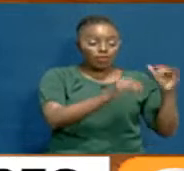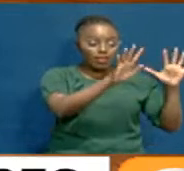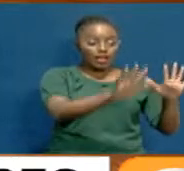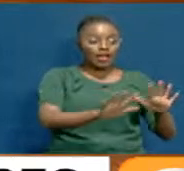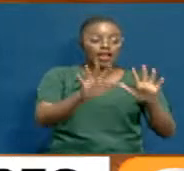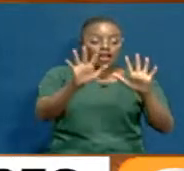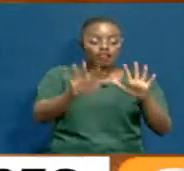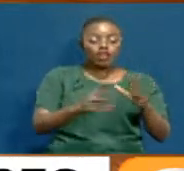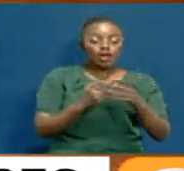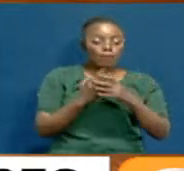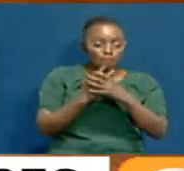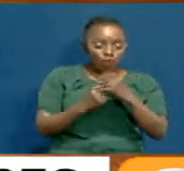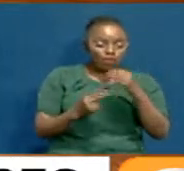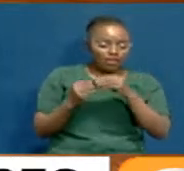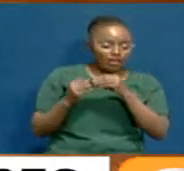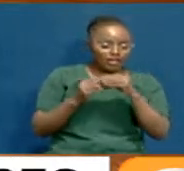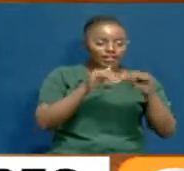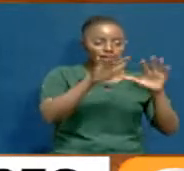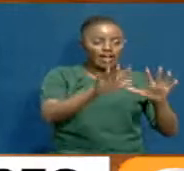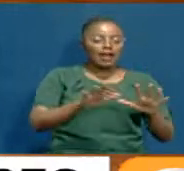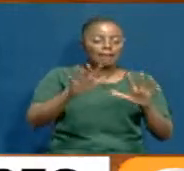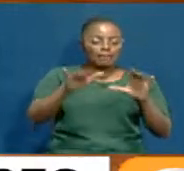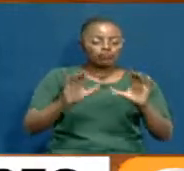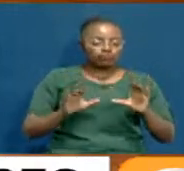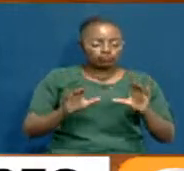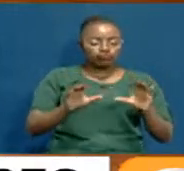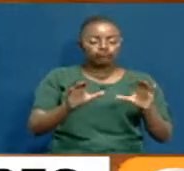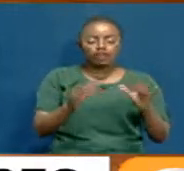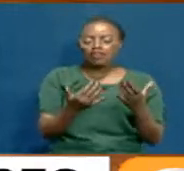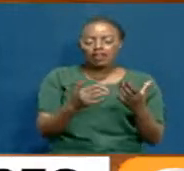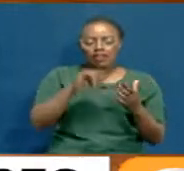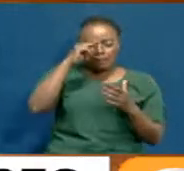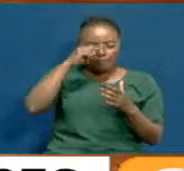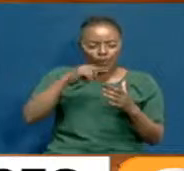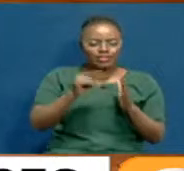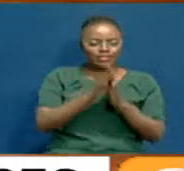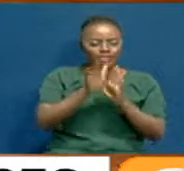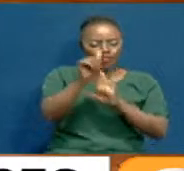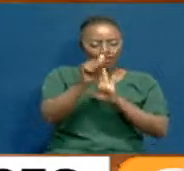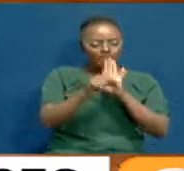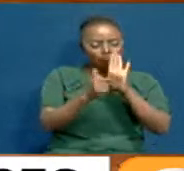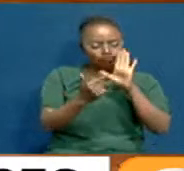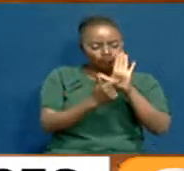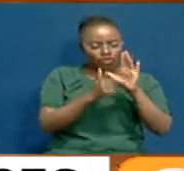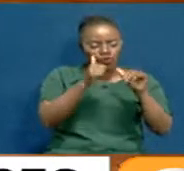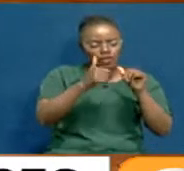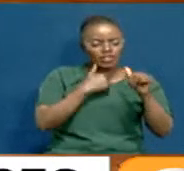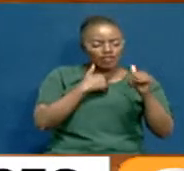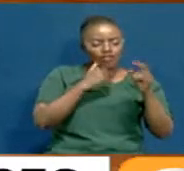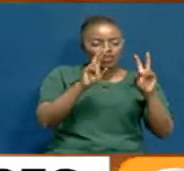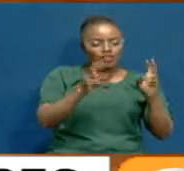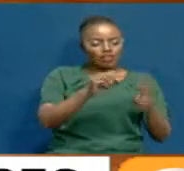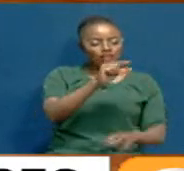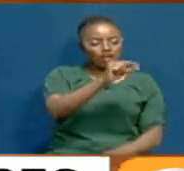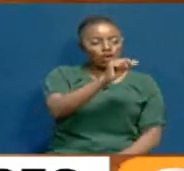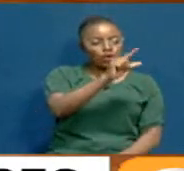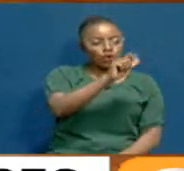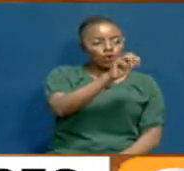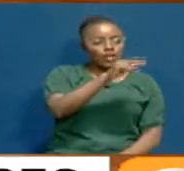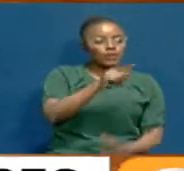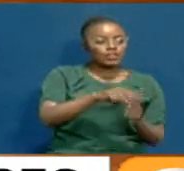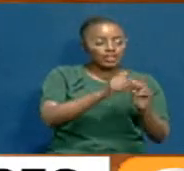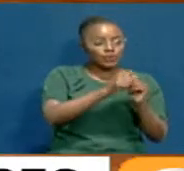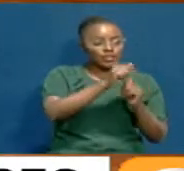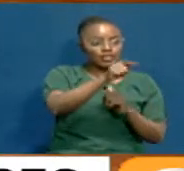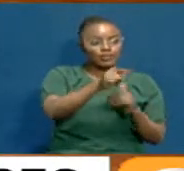say both leading campaigns, pushing narratives and agendas that are steeped in issues? Gloria, let me start with you.